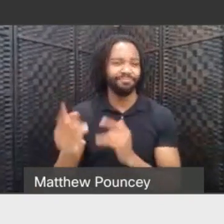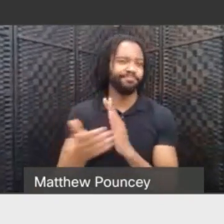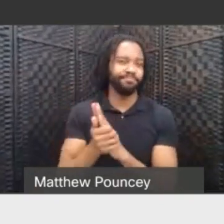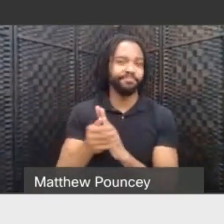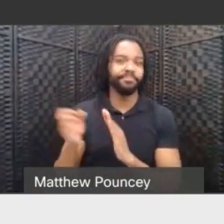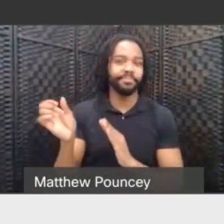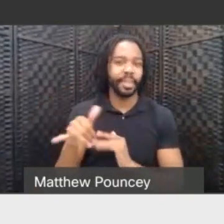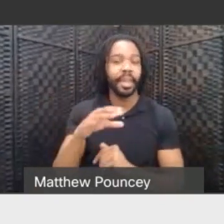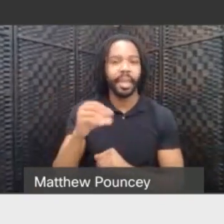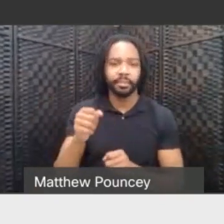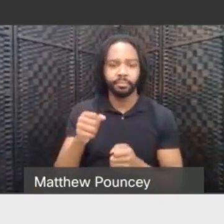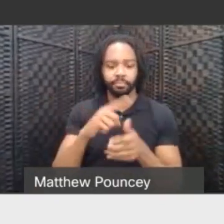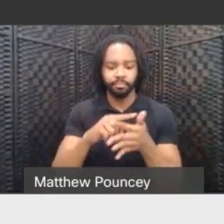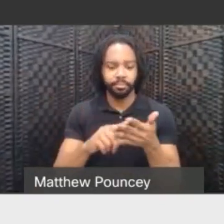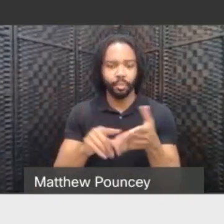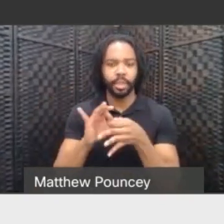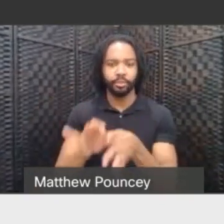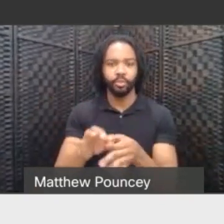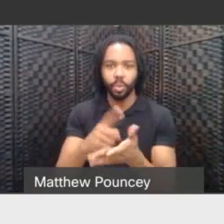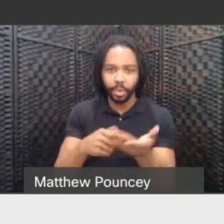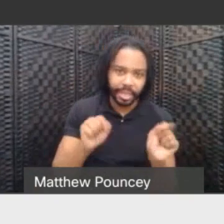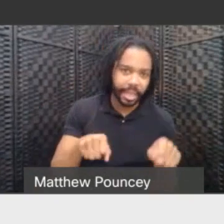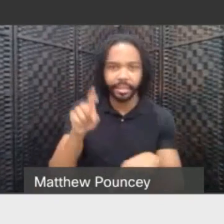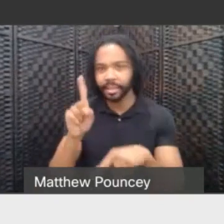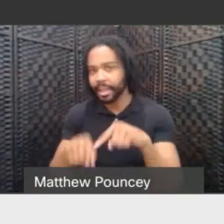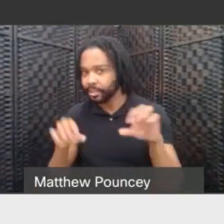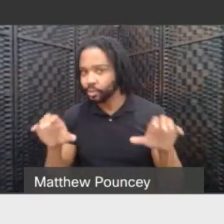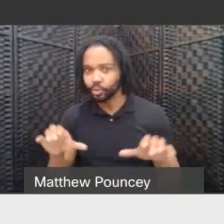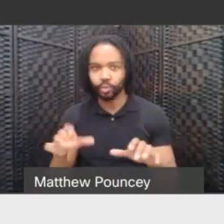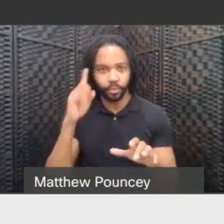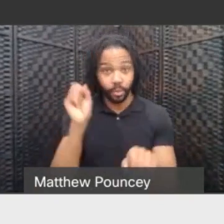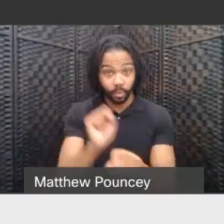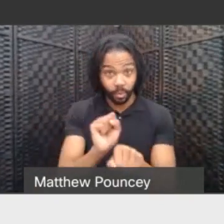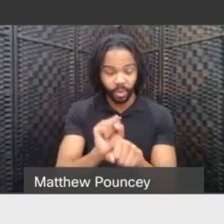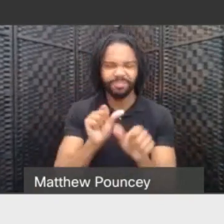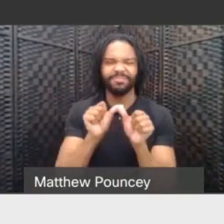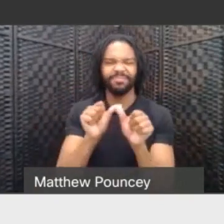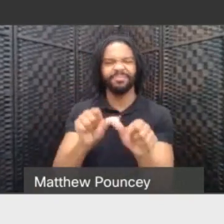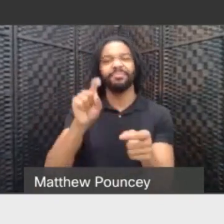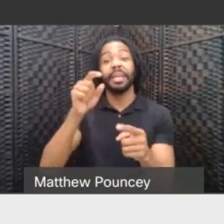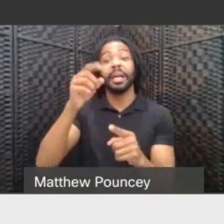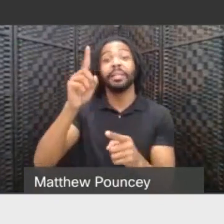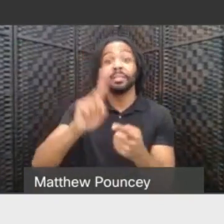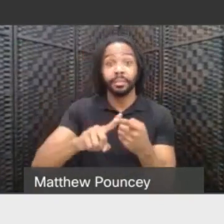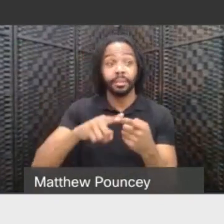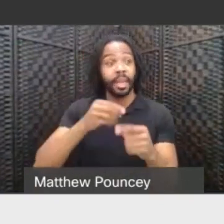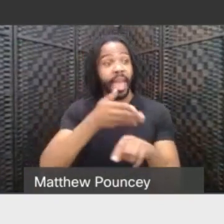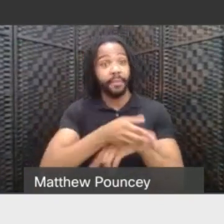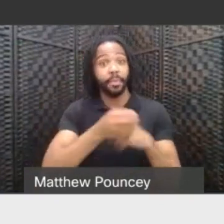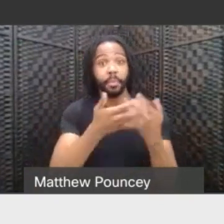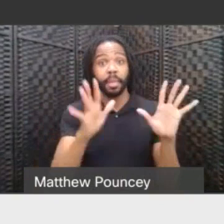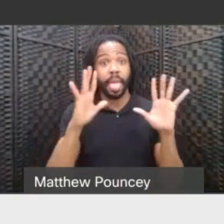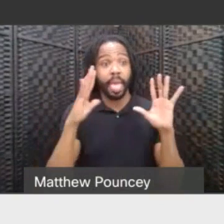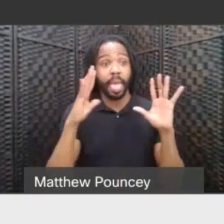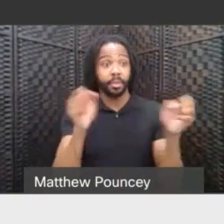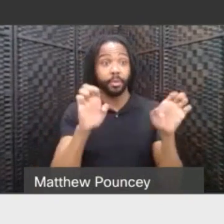our service provision, those can continue until 6 months after the end of the public health emergency, the federal public